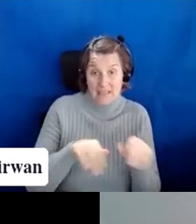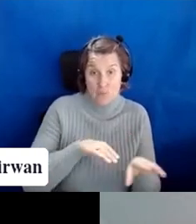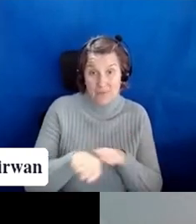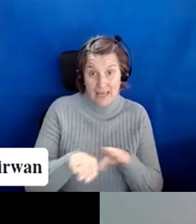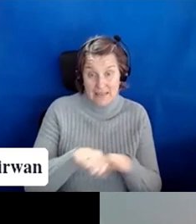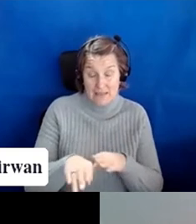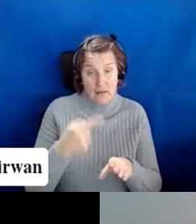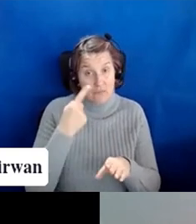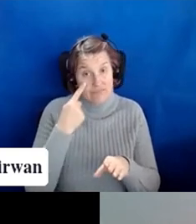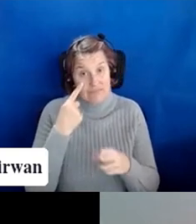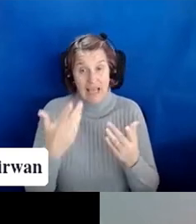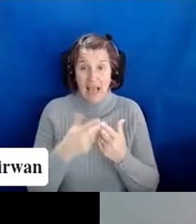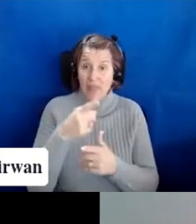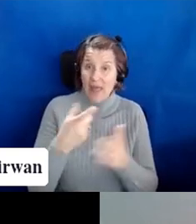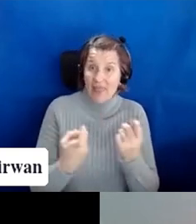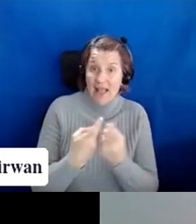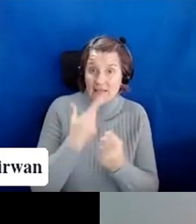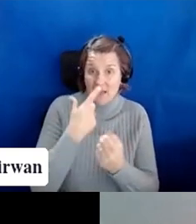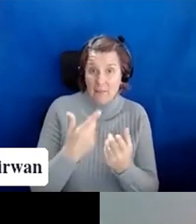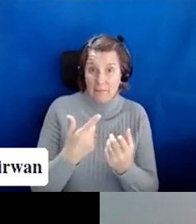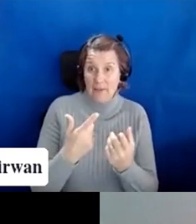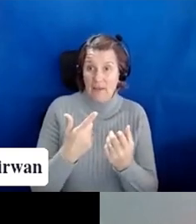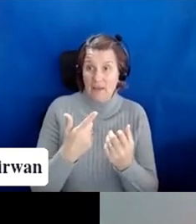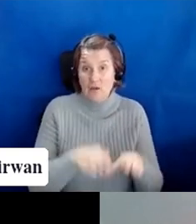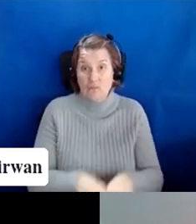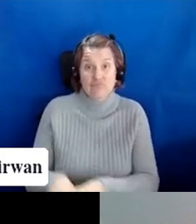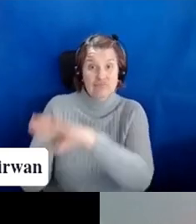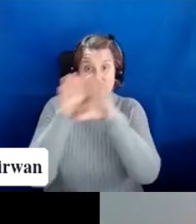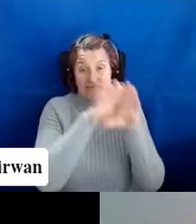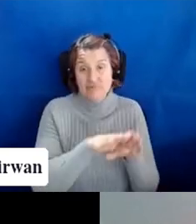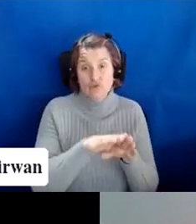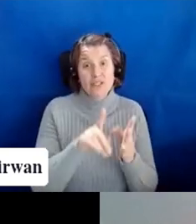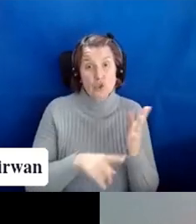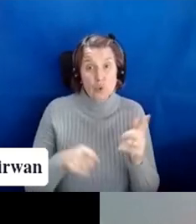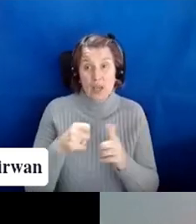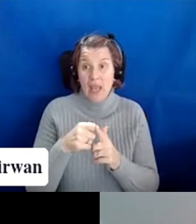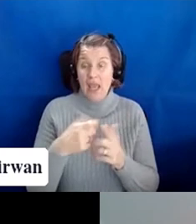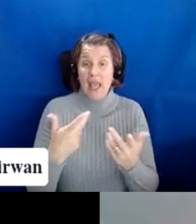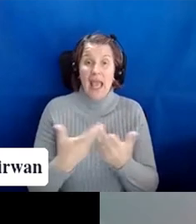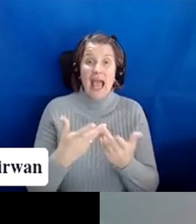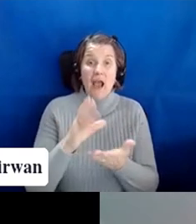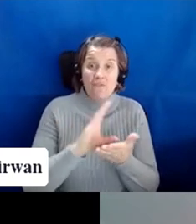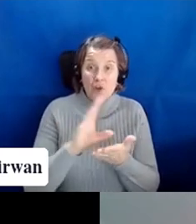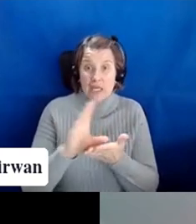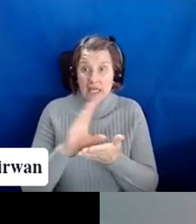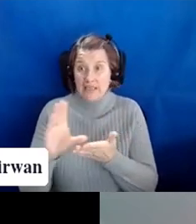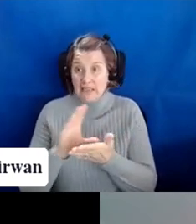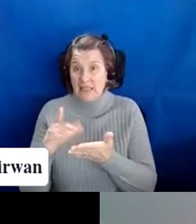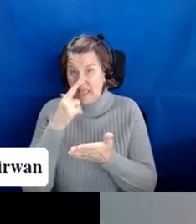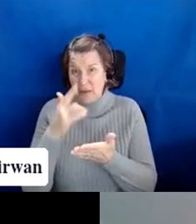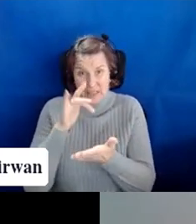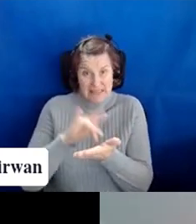how some of this stuff can be scaled up across the UK, and how funding can be